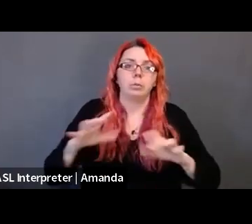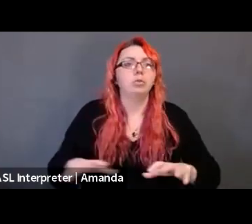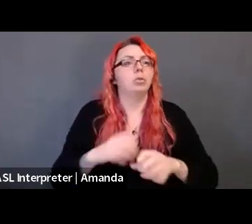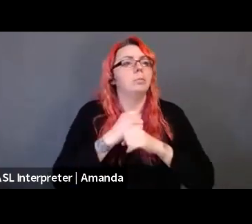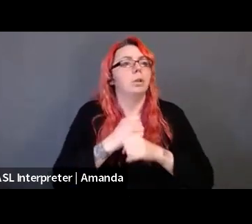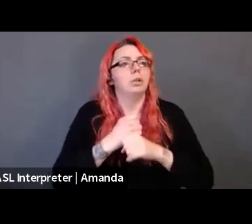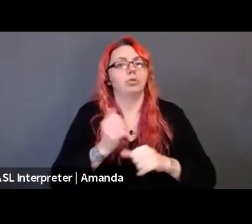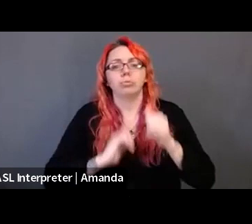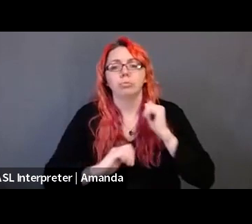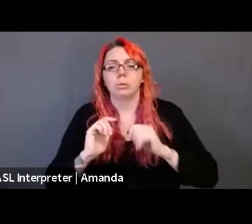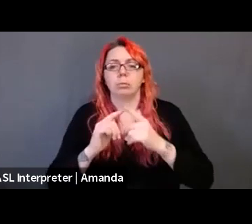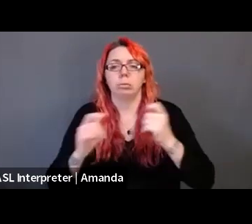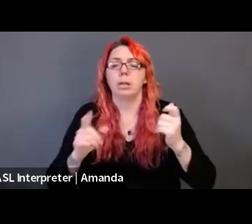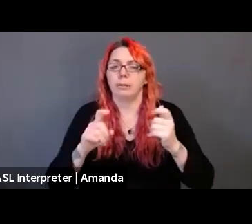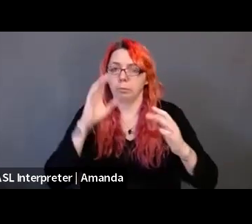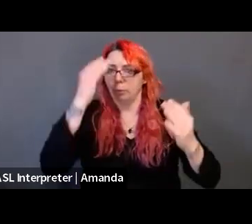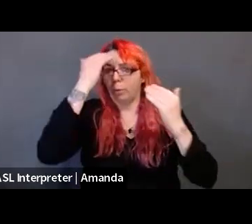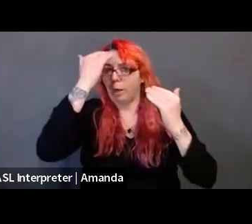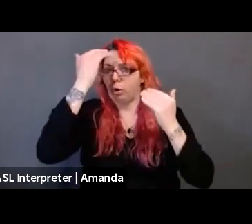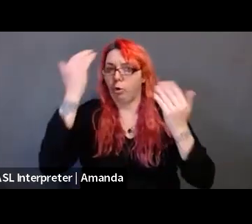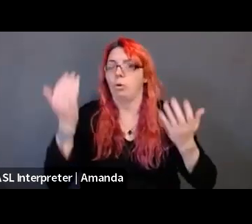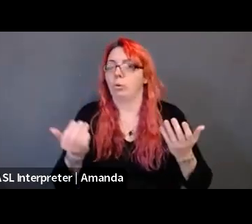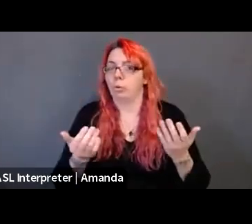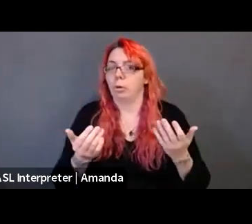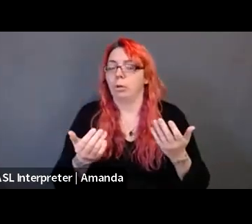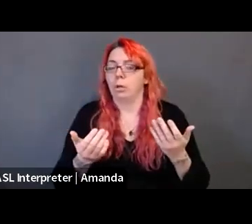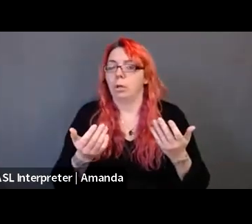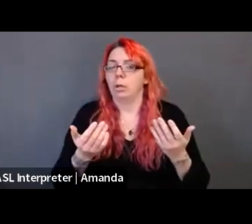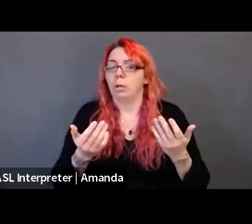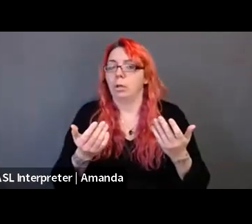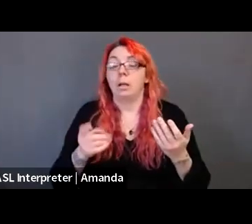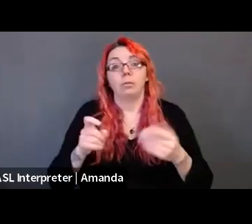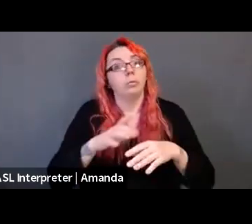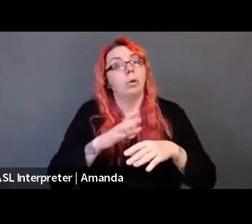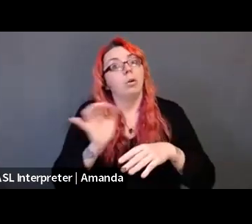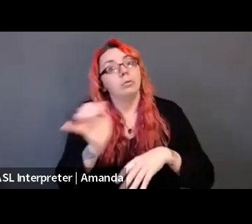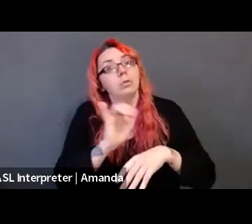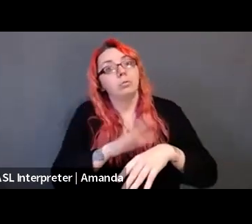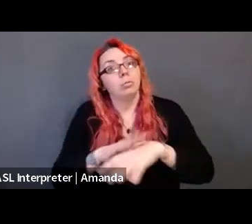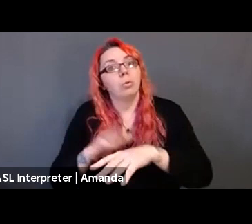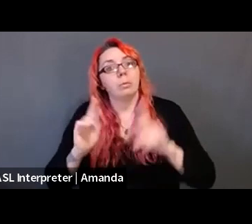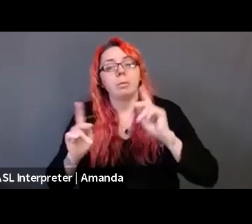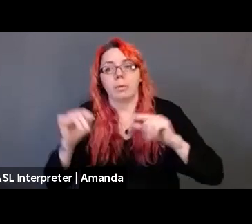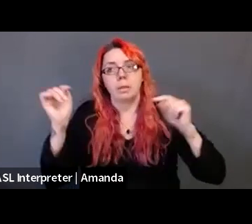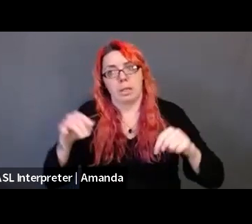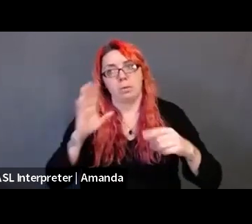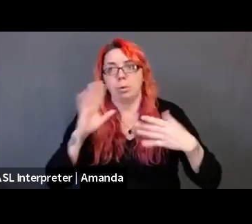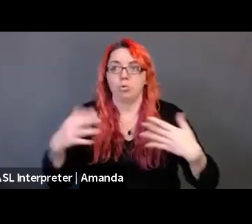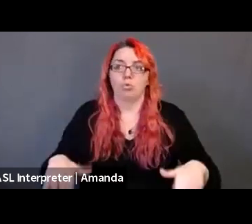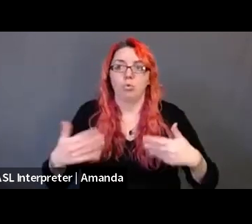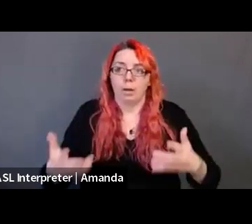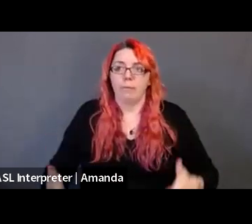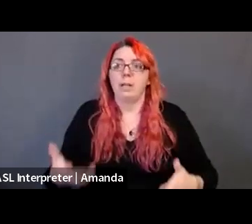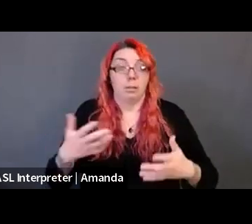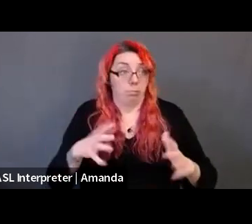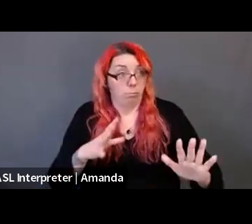going, here's what it looks like, here's how it might sometimes become unsafe. What do we need to put in place so that we can maybe check in those moments? It's almost like having